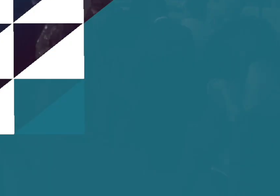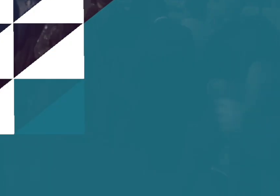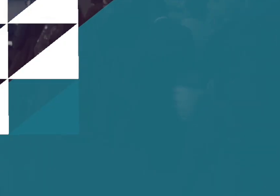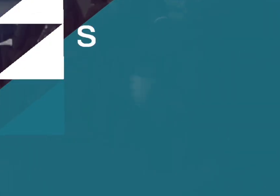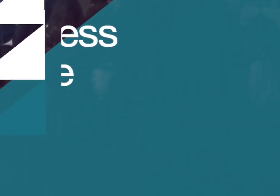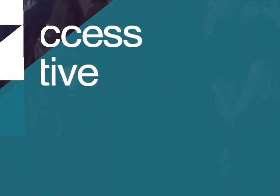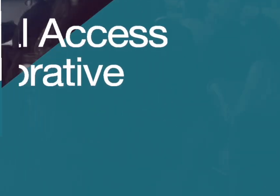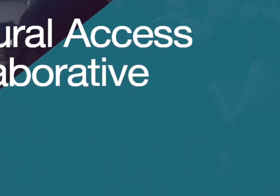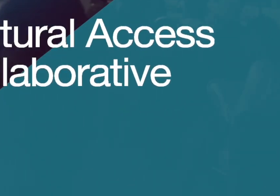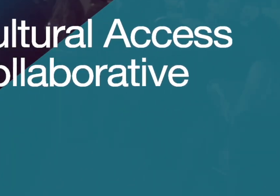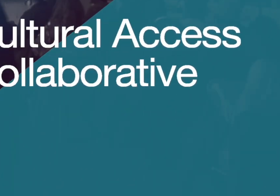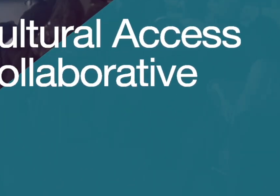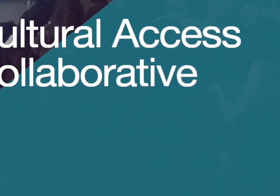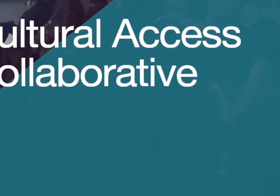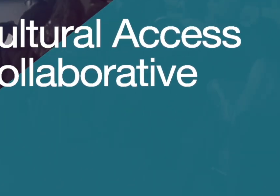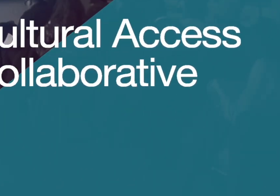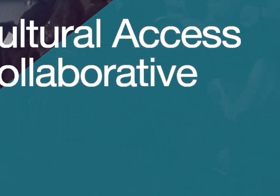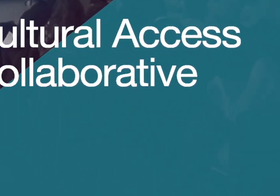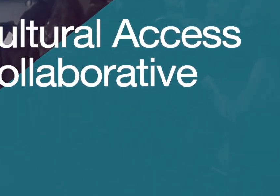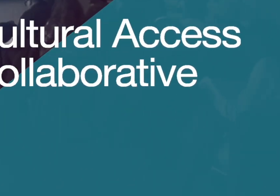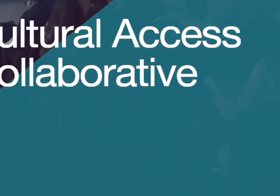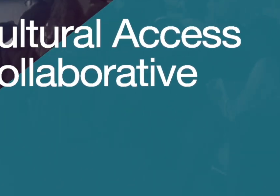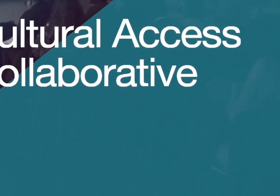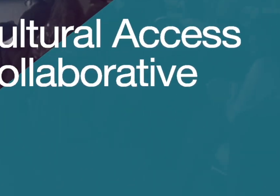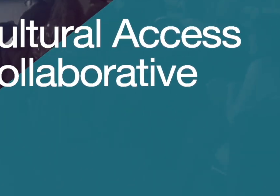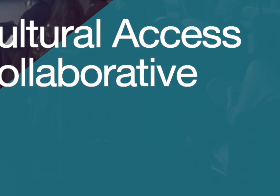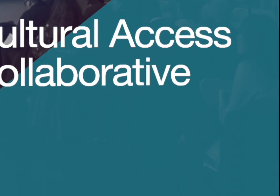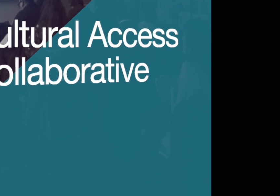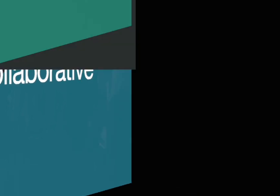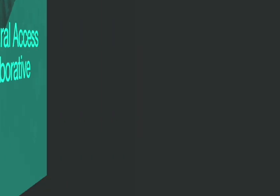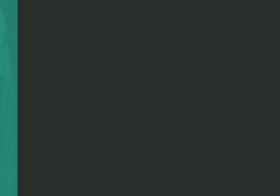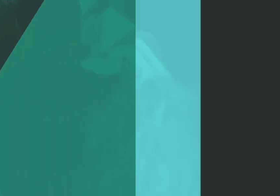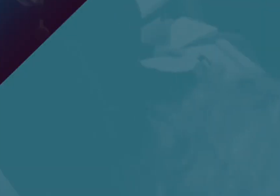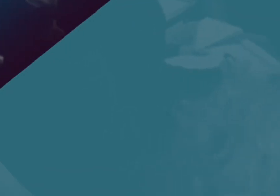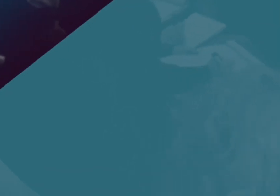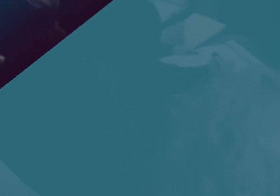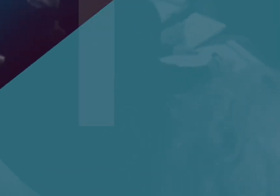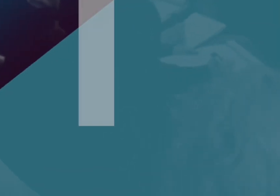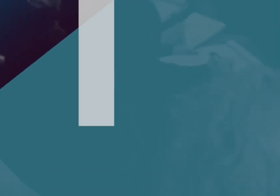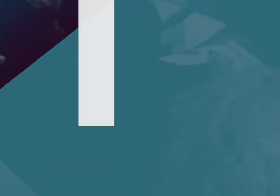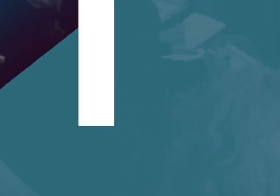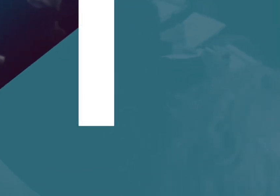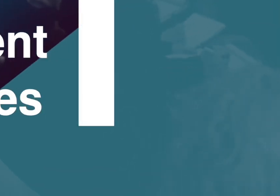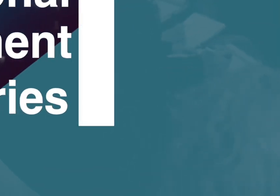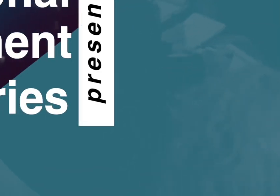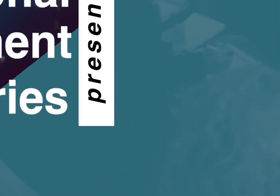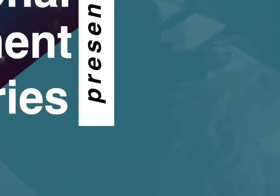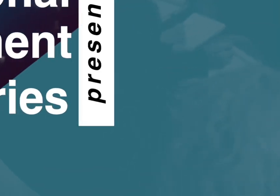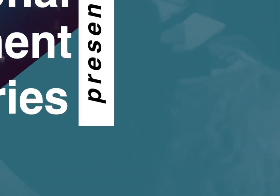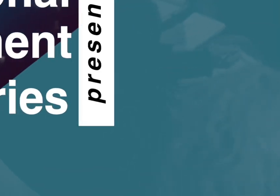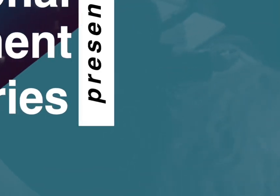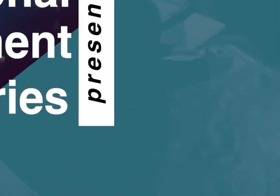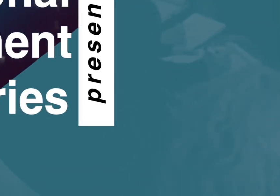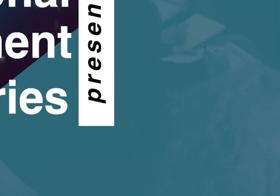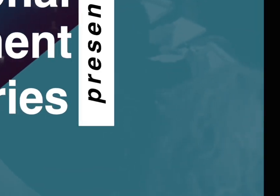White text over video of past events. Logo, Cultural Access Collaborative. Professional Development Series